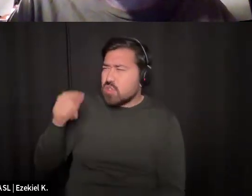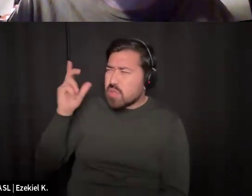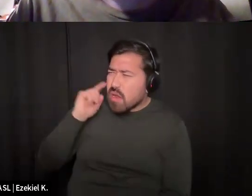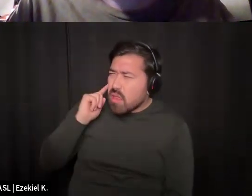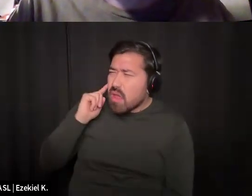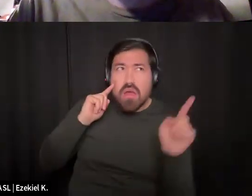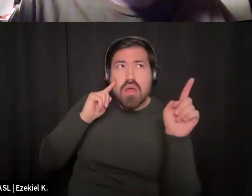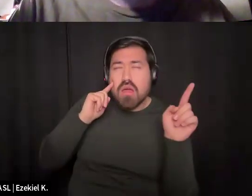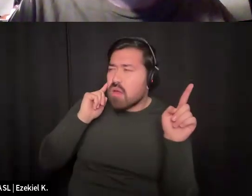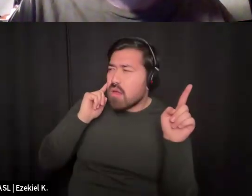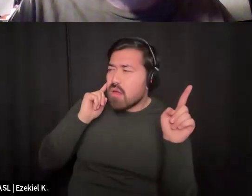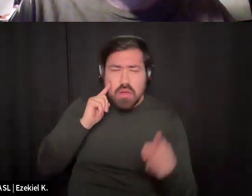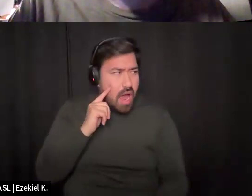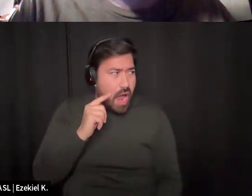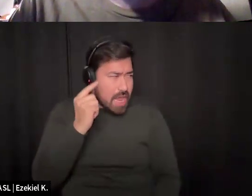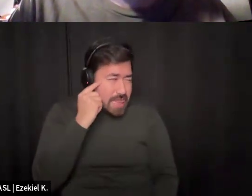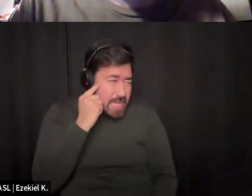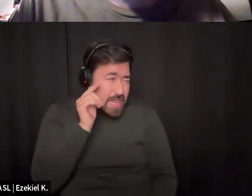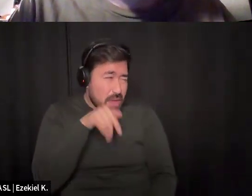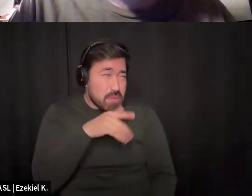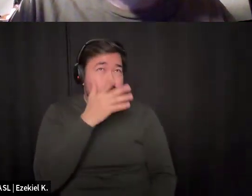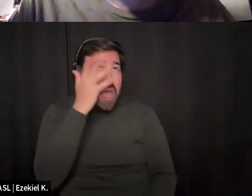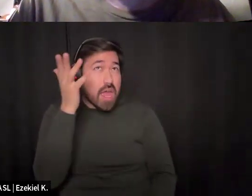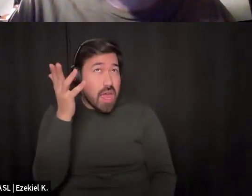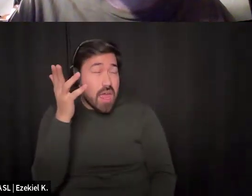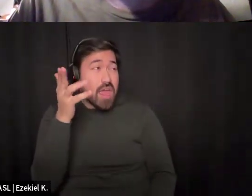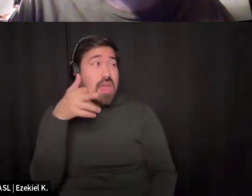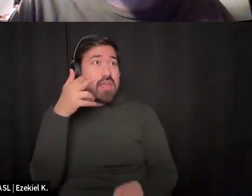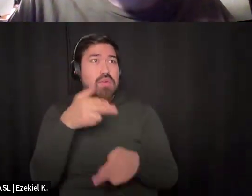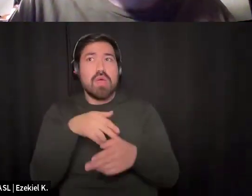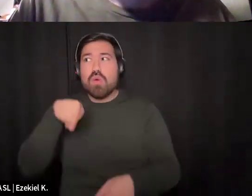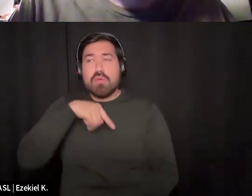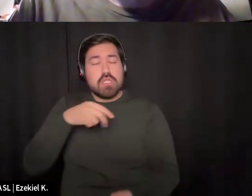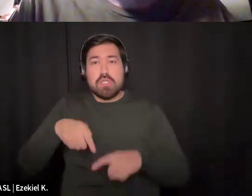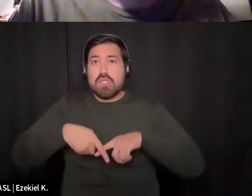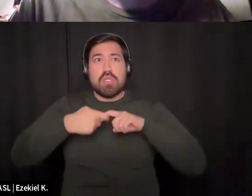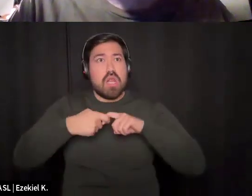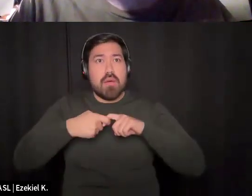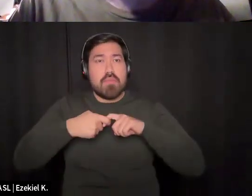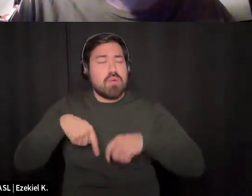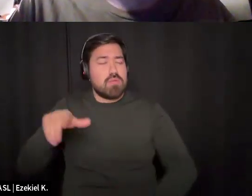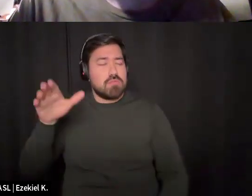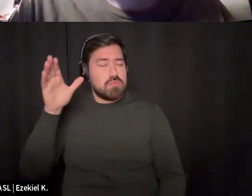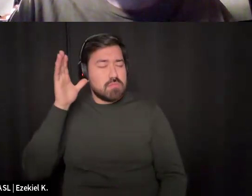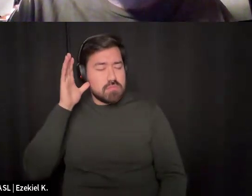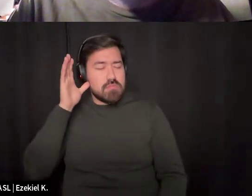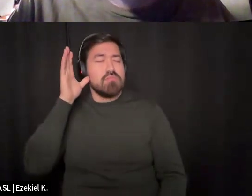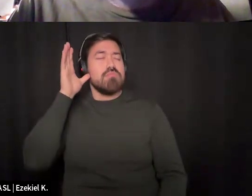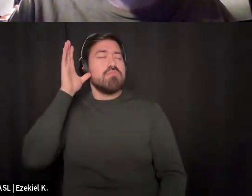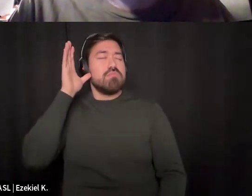was that? I think that was and we would both Uh, stop everything and listen deeply. And